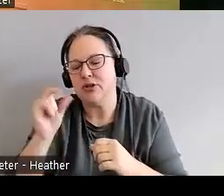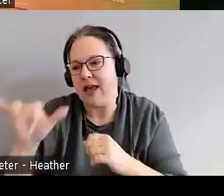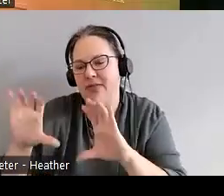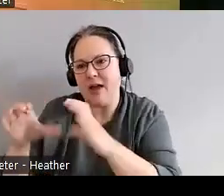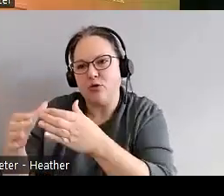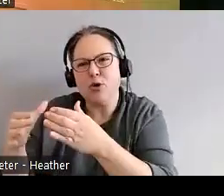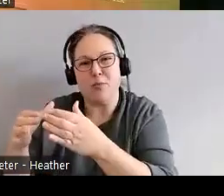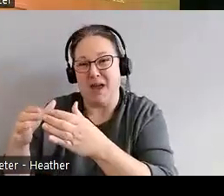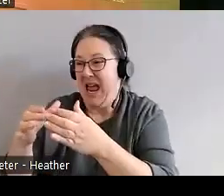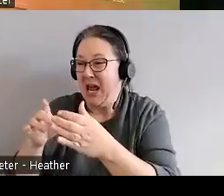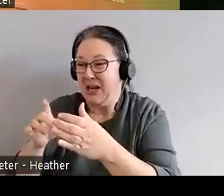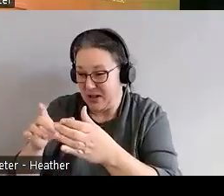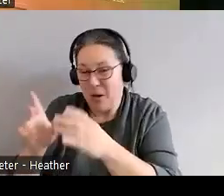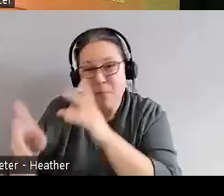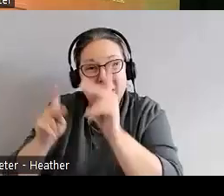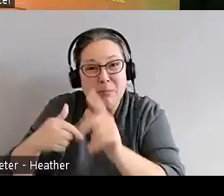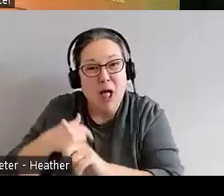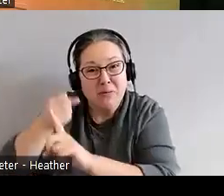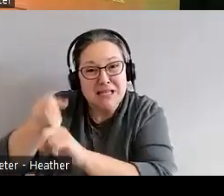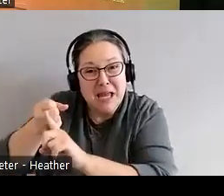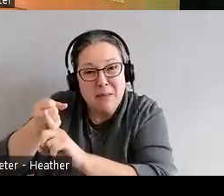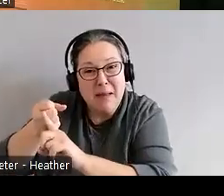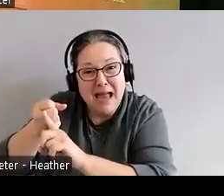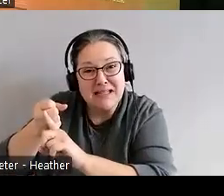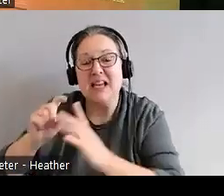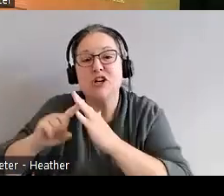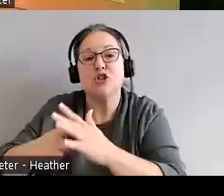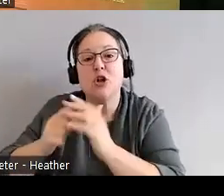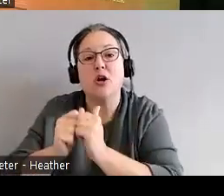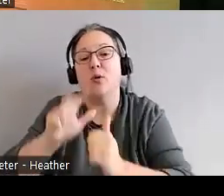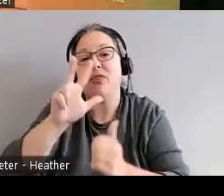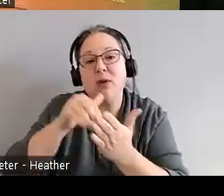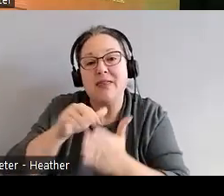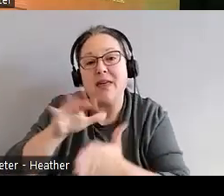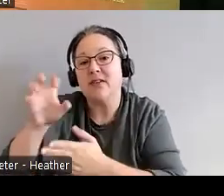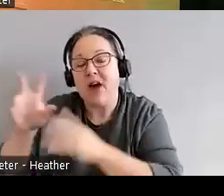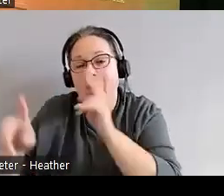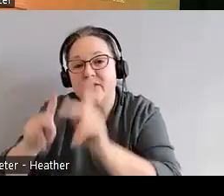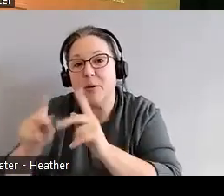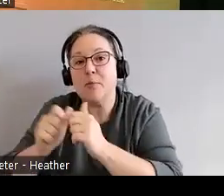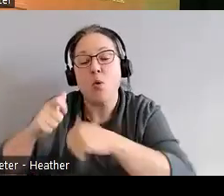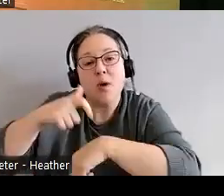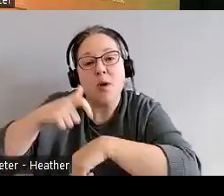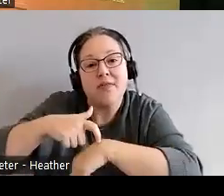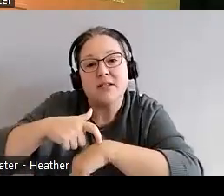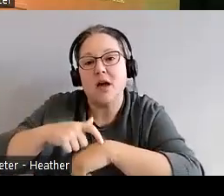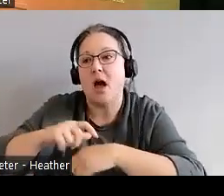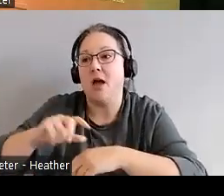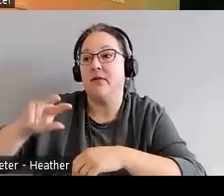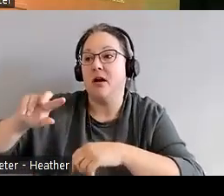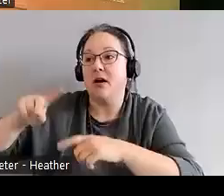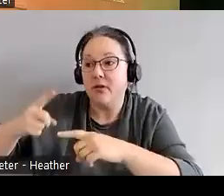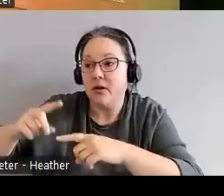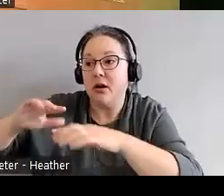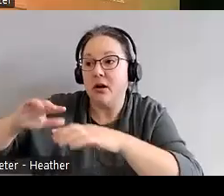because it started with about 3,500 people. Over the time, as it went through first wave, second wave, and third wave, by